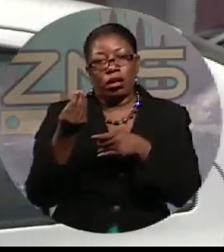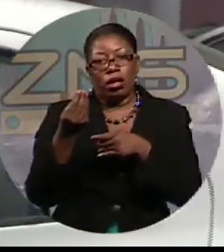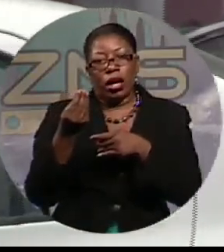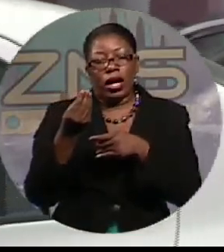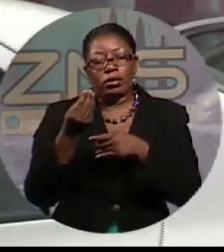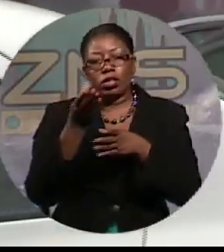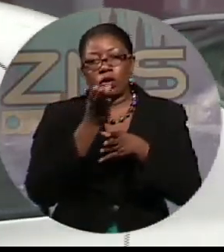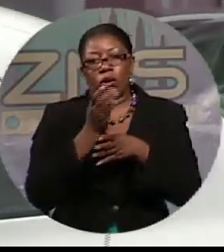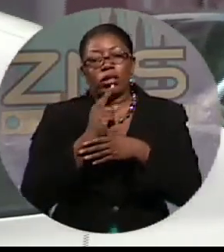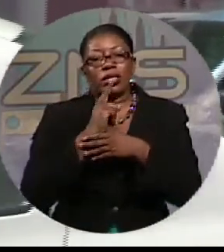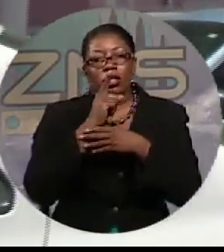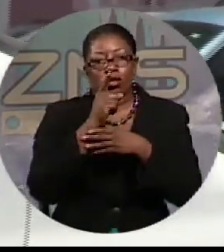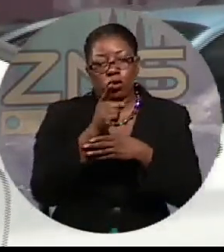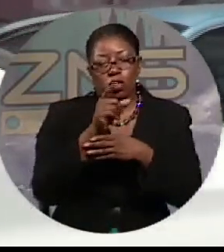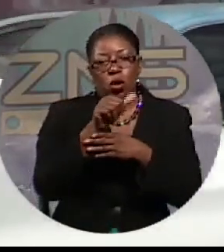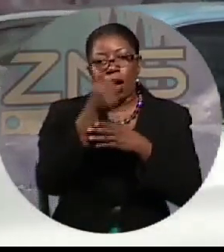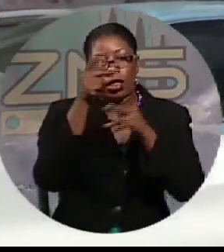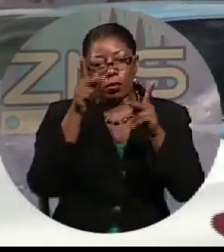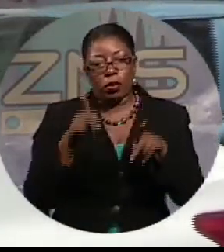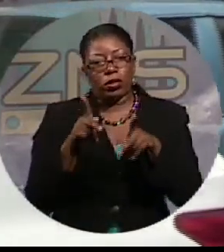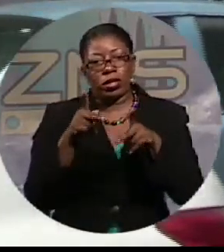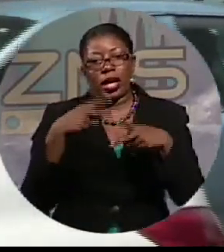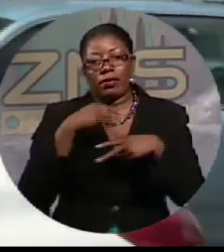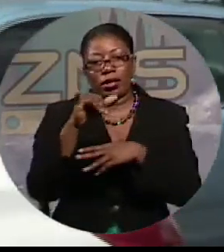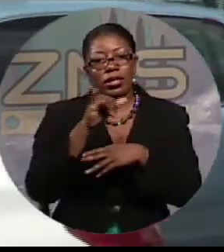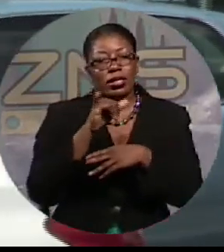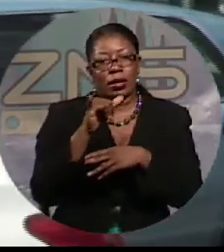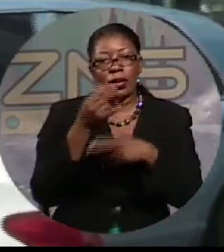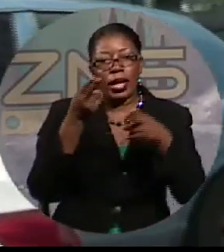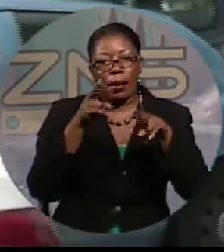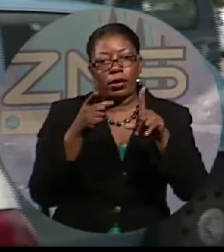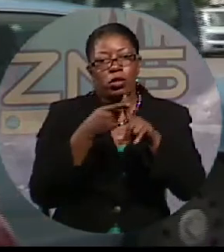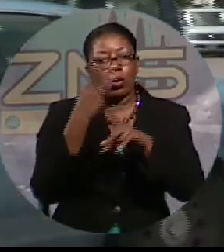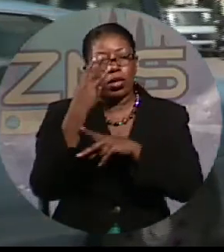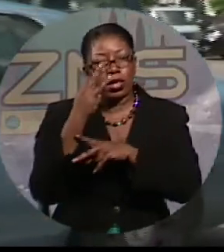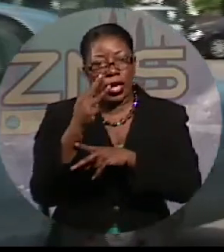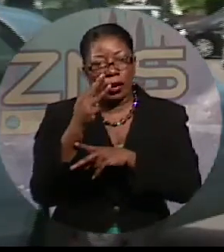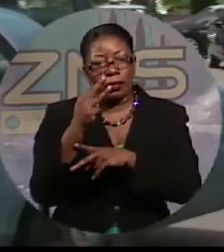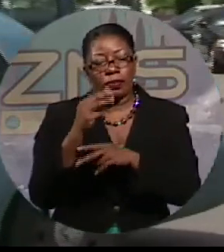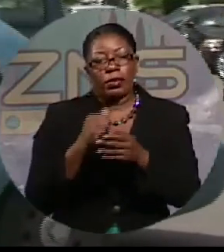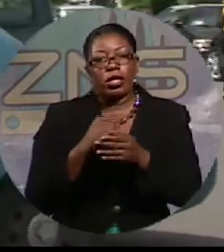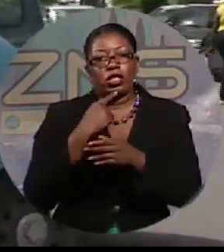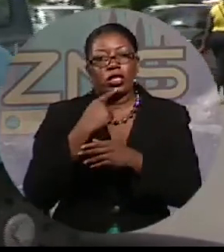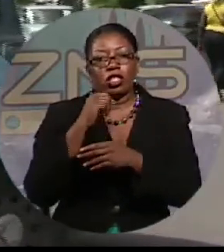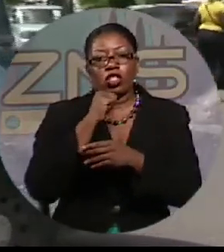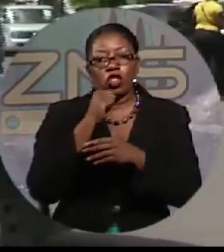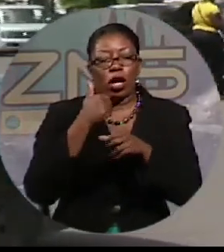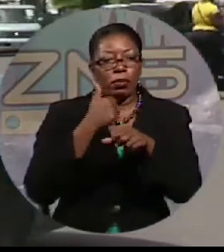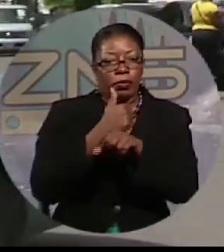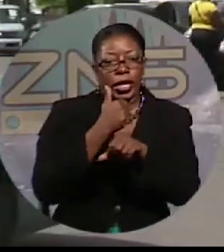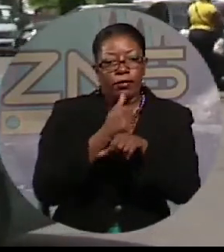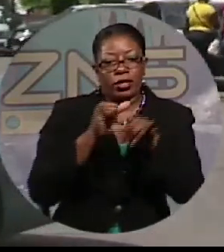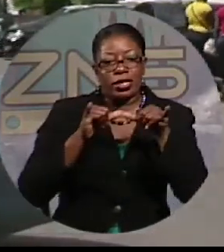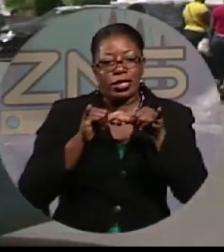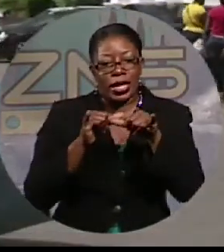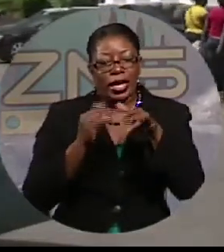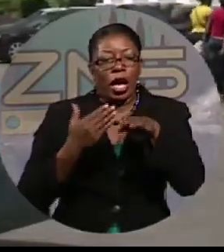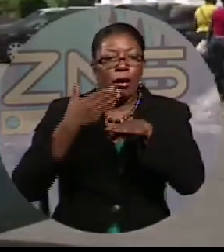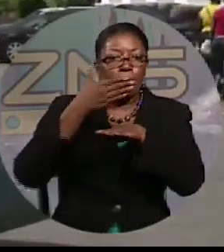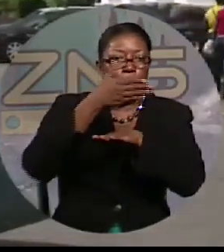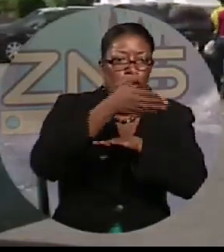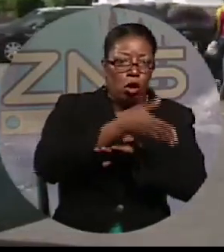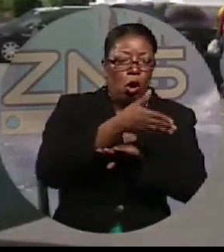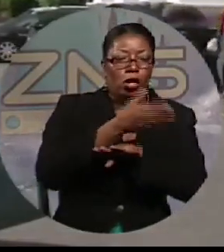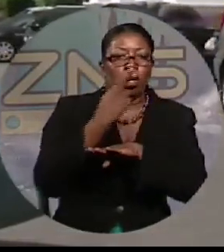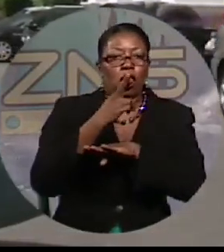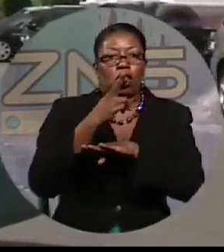no one faces a similar fate. The witness said she was not charged with overstaying her time or with prostitution. With that, the